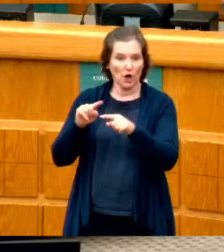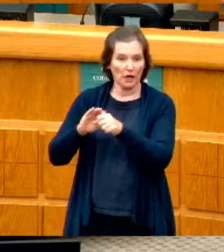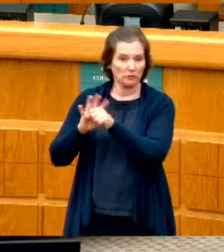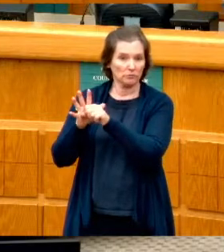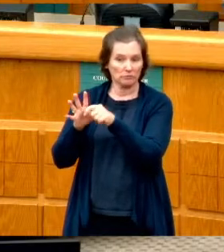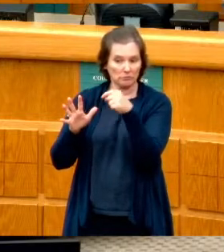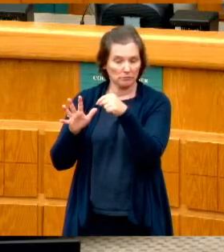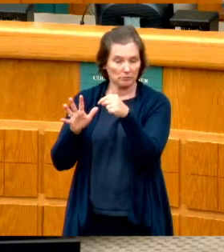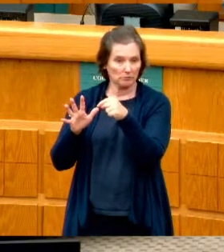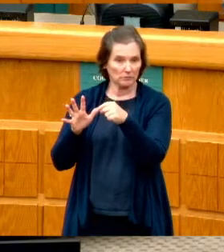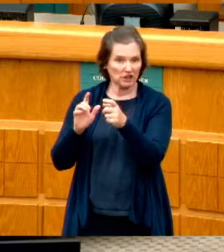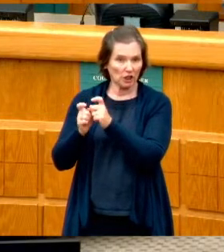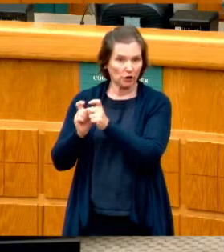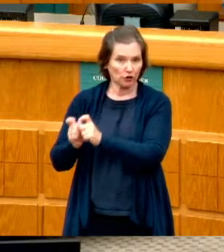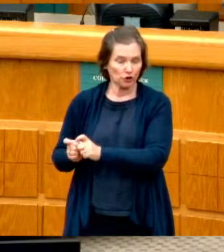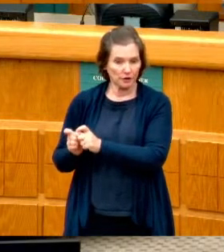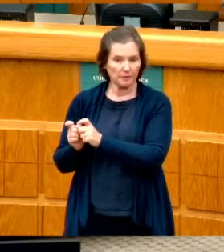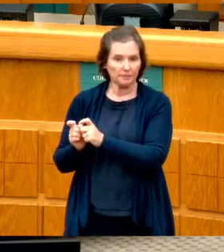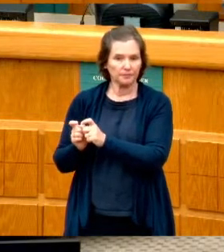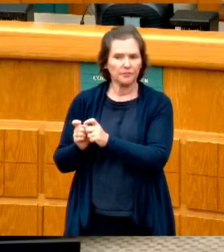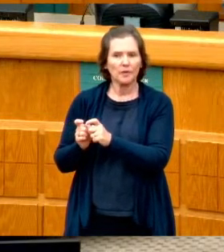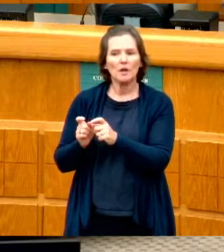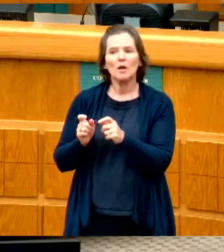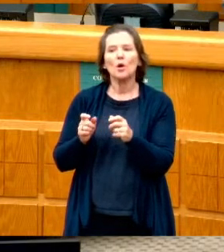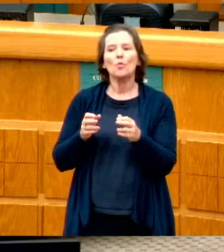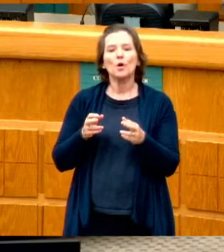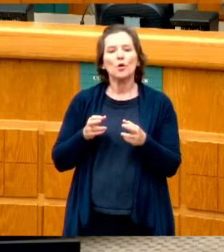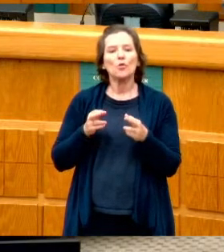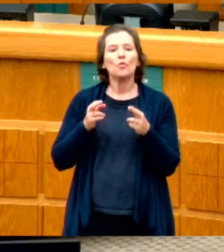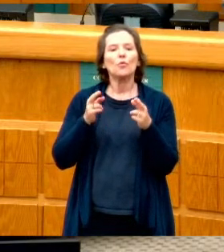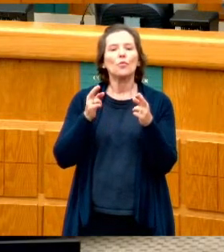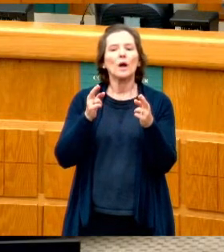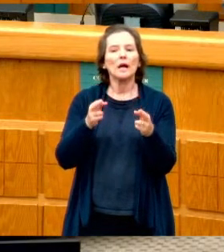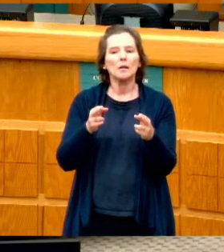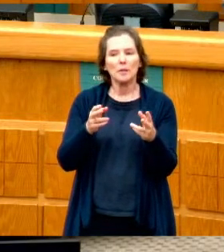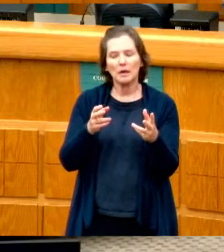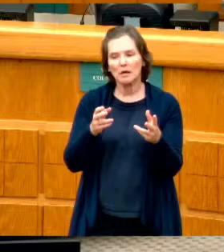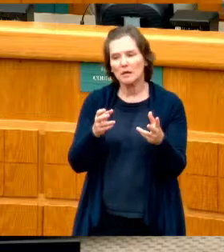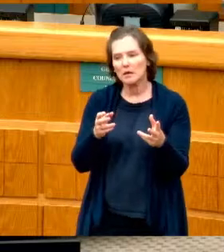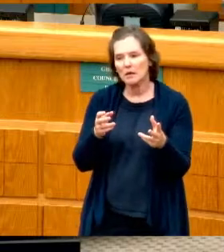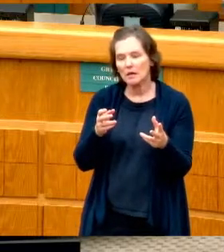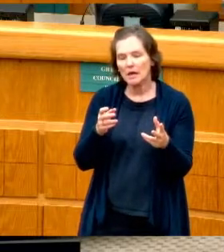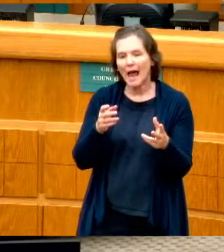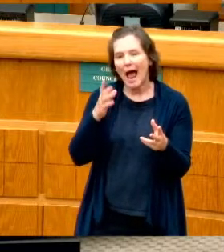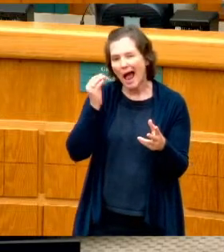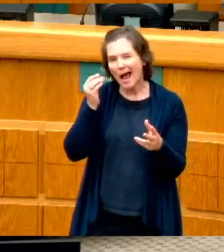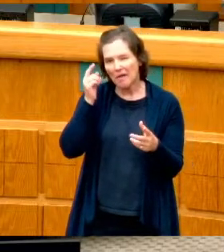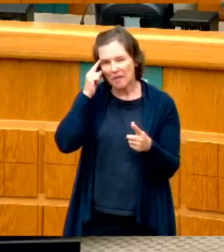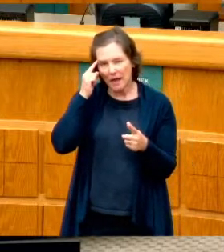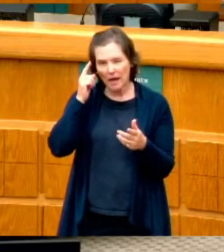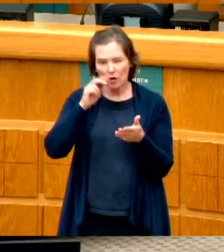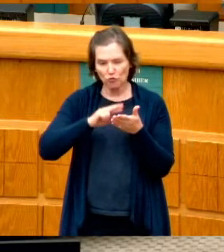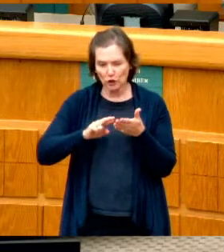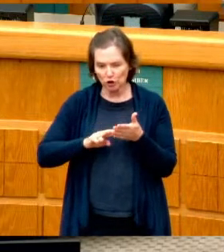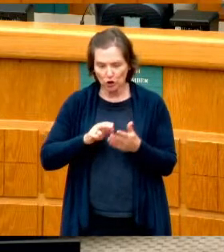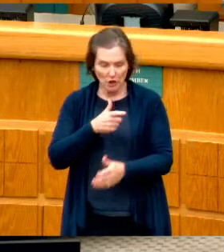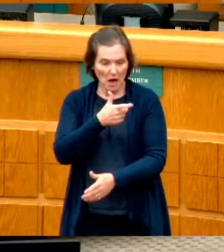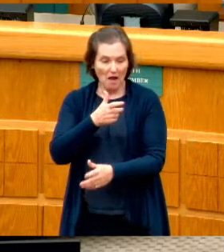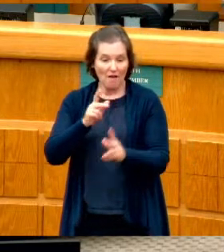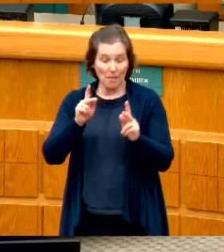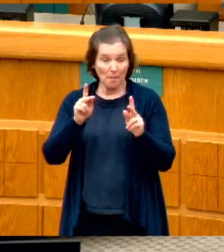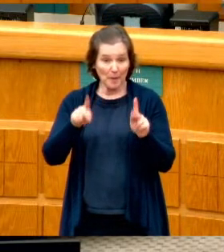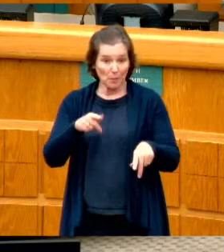those who do get sick to get a much milder illness and not end up hospitalized.